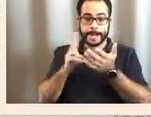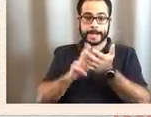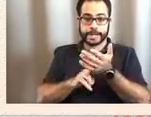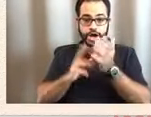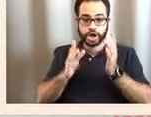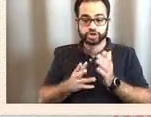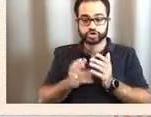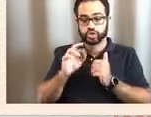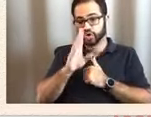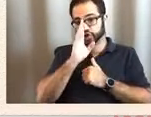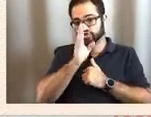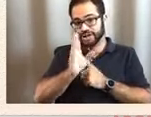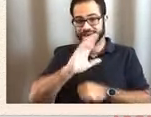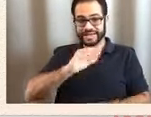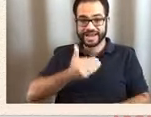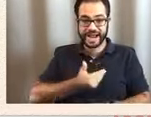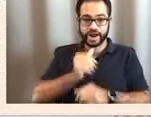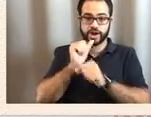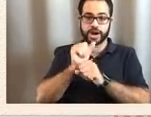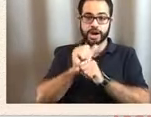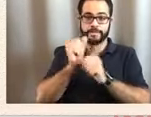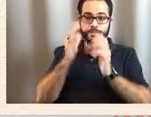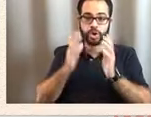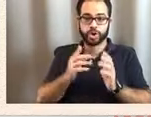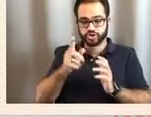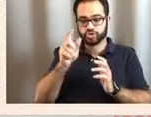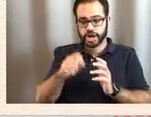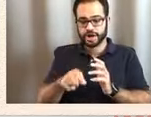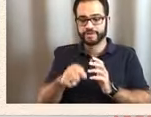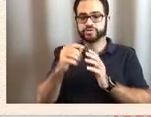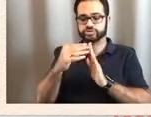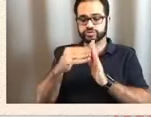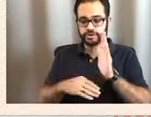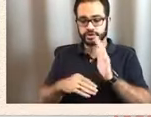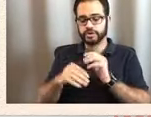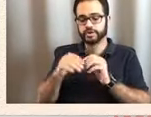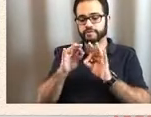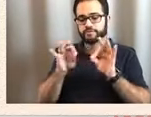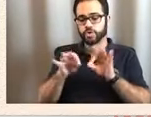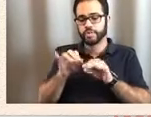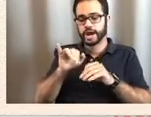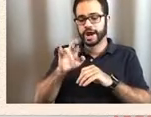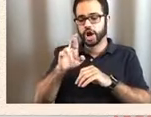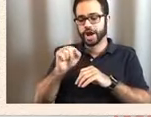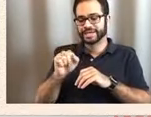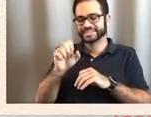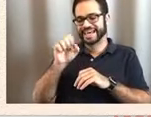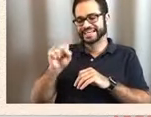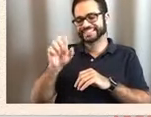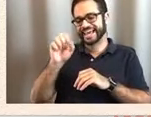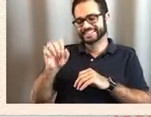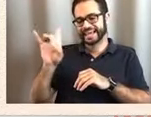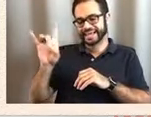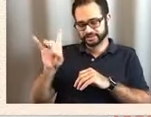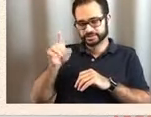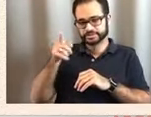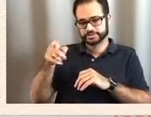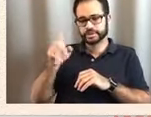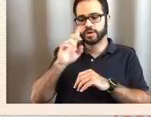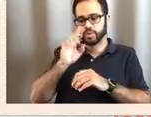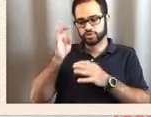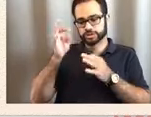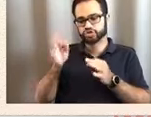directly hired employee, you will need to complete IRS Form SS8 and have them make the